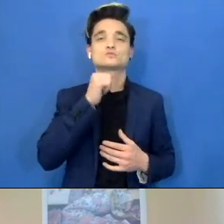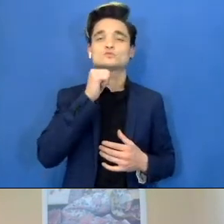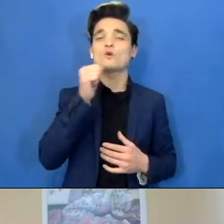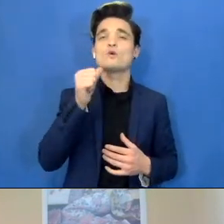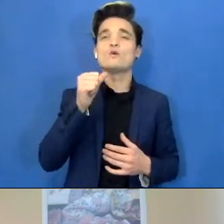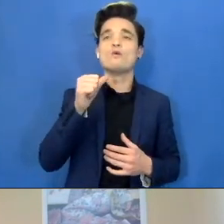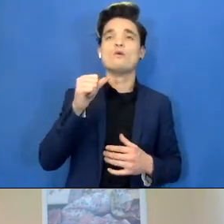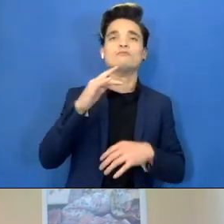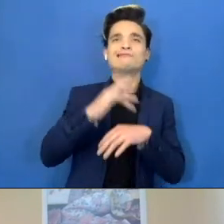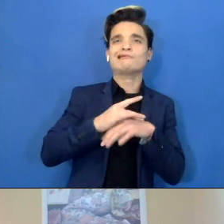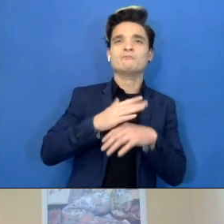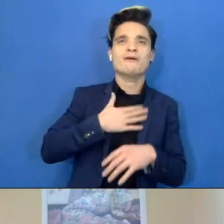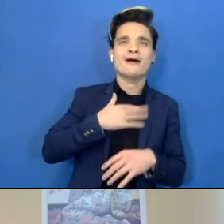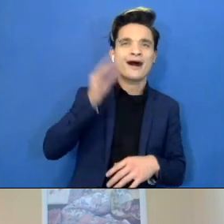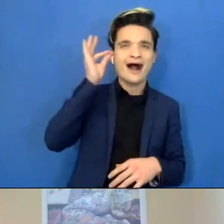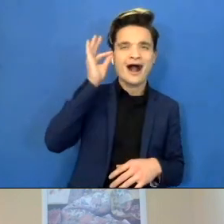business why.